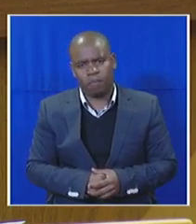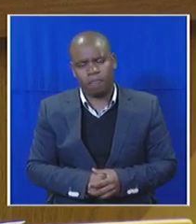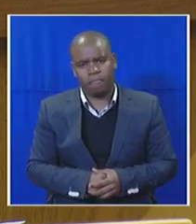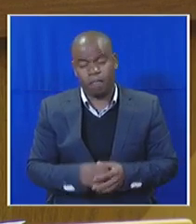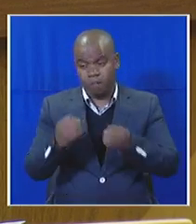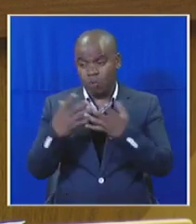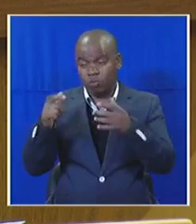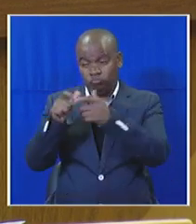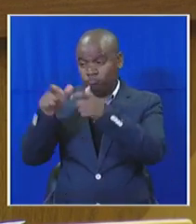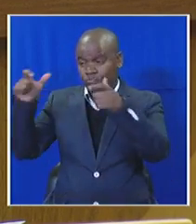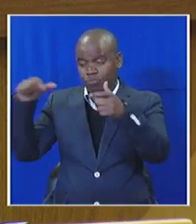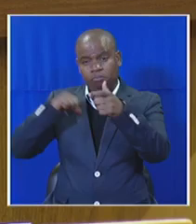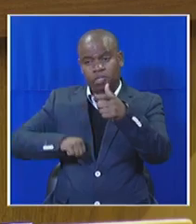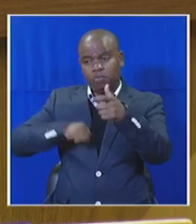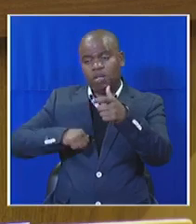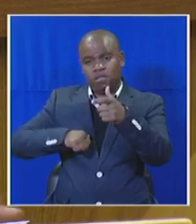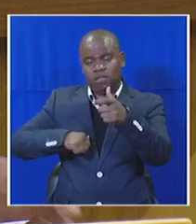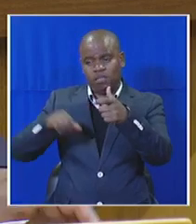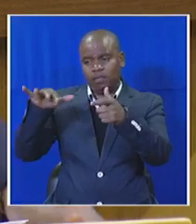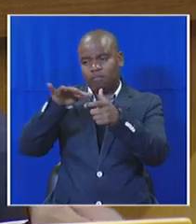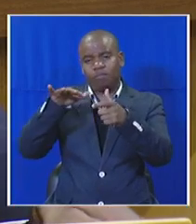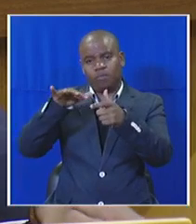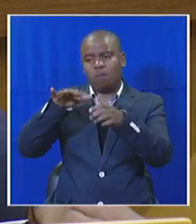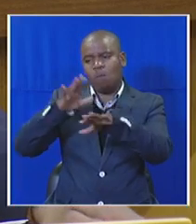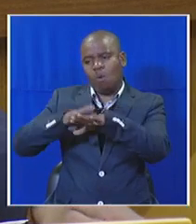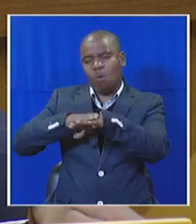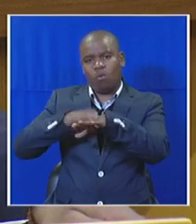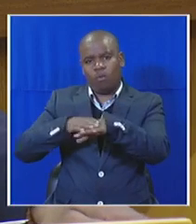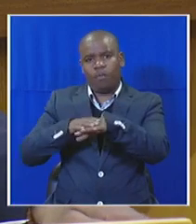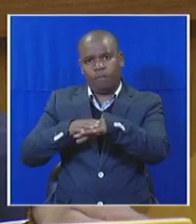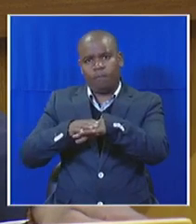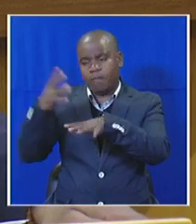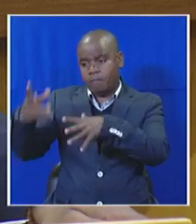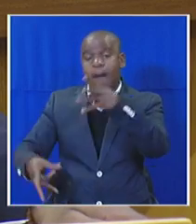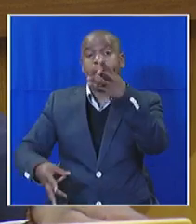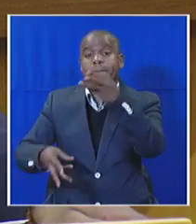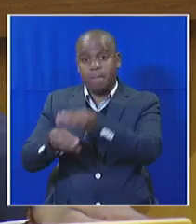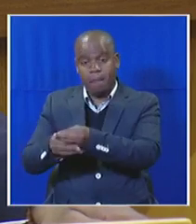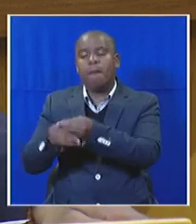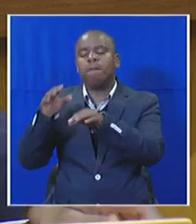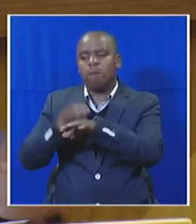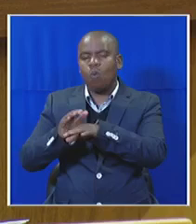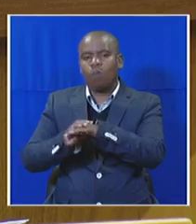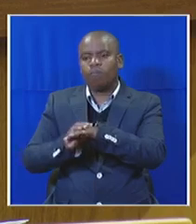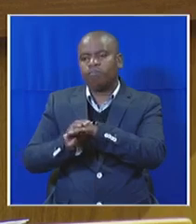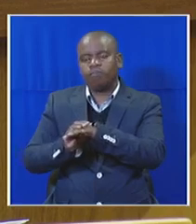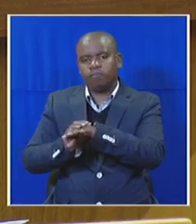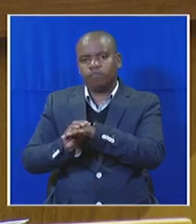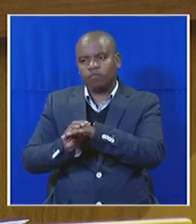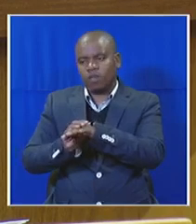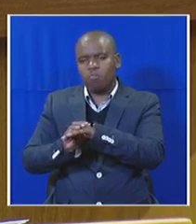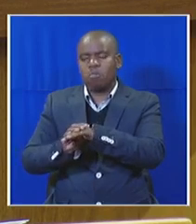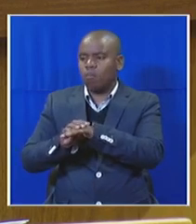metropolitan municipalities have extended free internet access to the